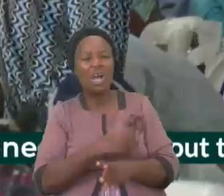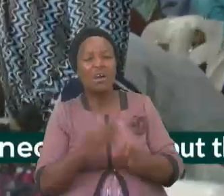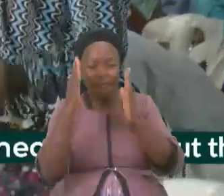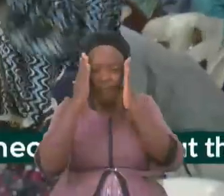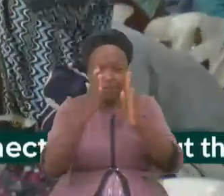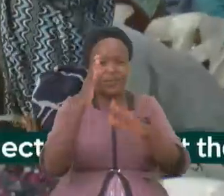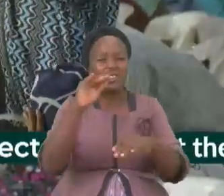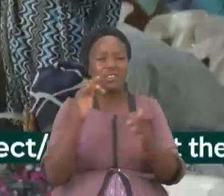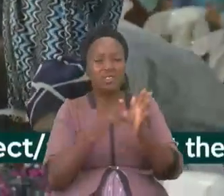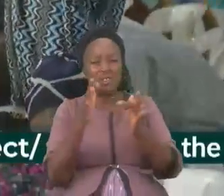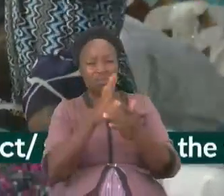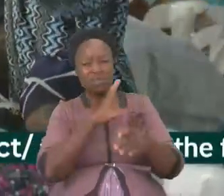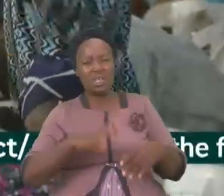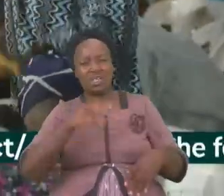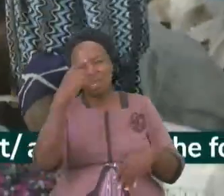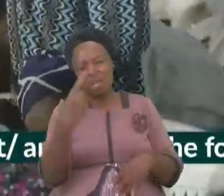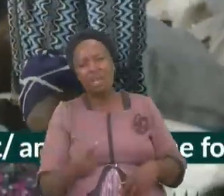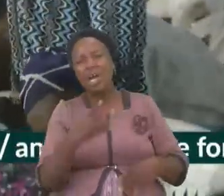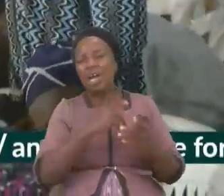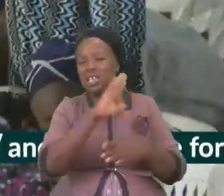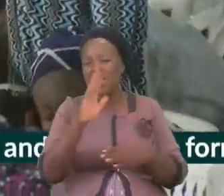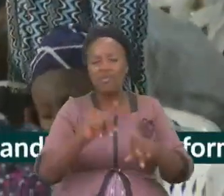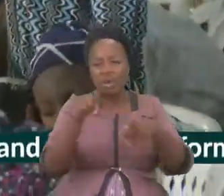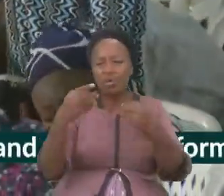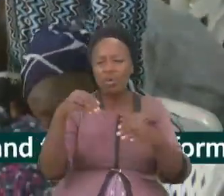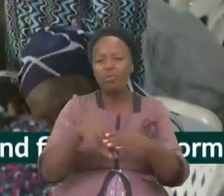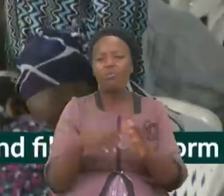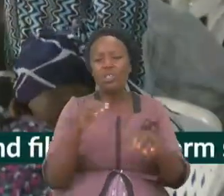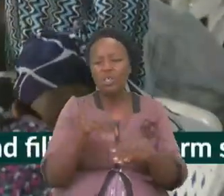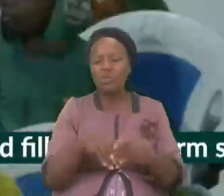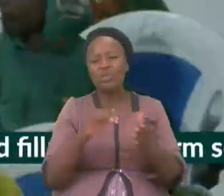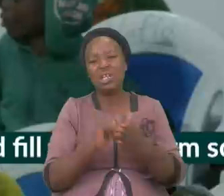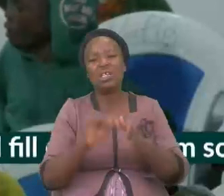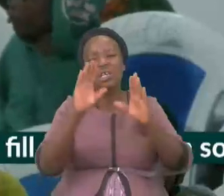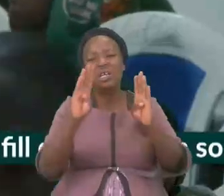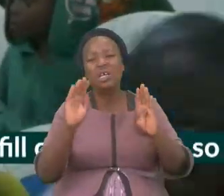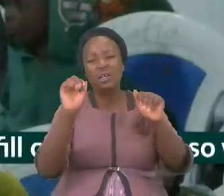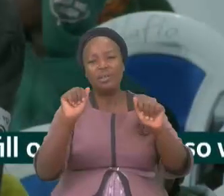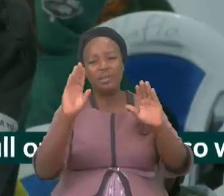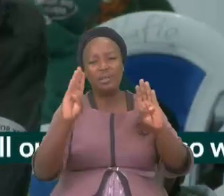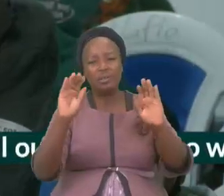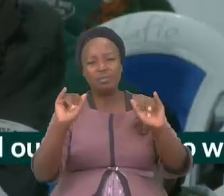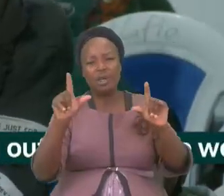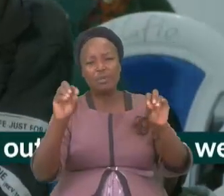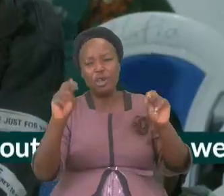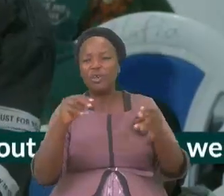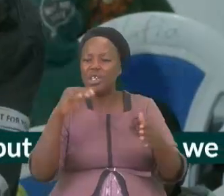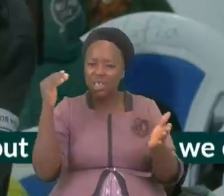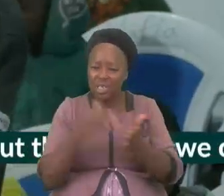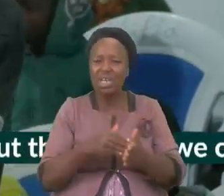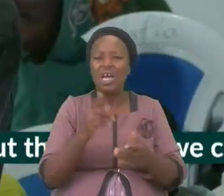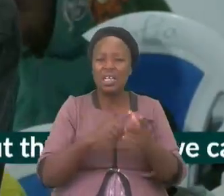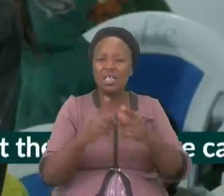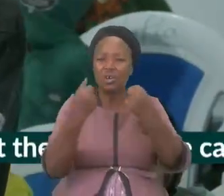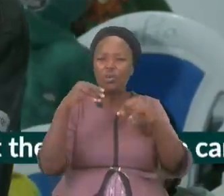and come to the new life that Christ, our Redeemer, our Savior, is calling us